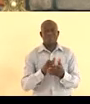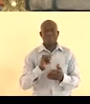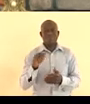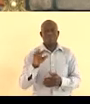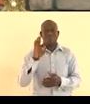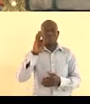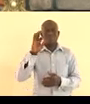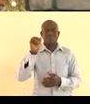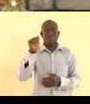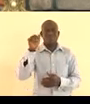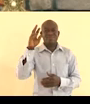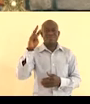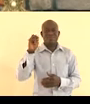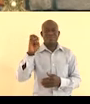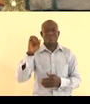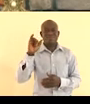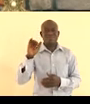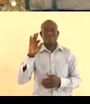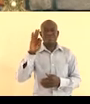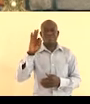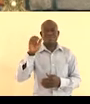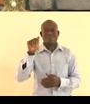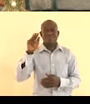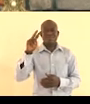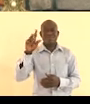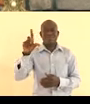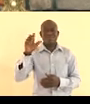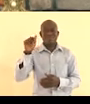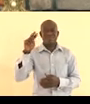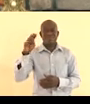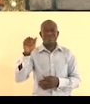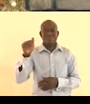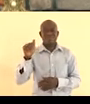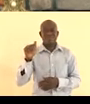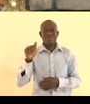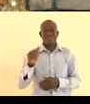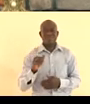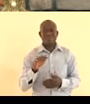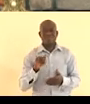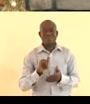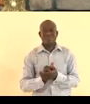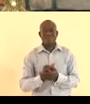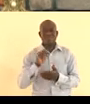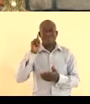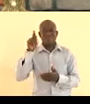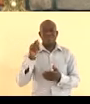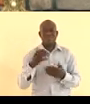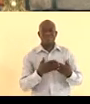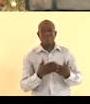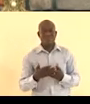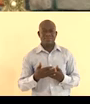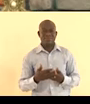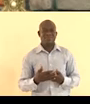It is Femi Falana who was telling us at our last public forum that his